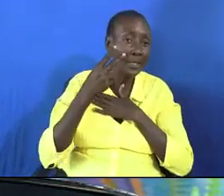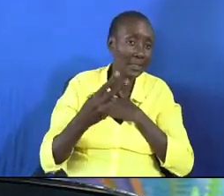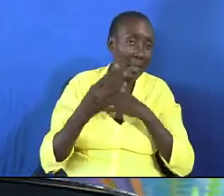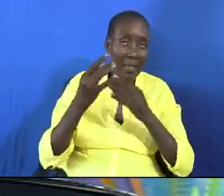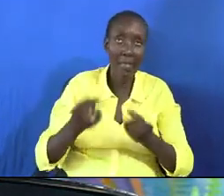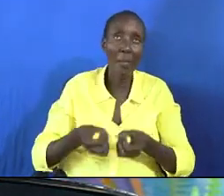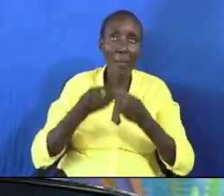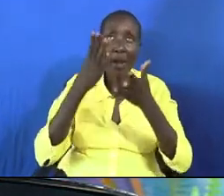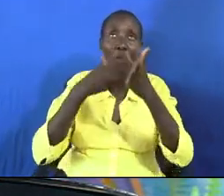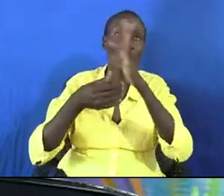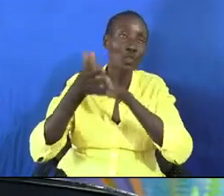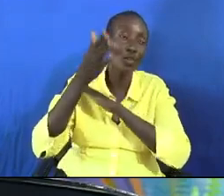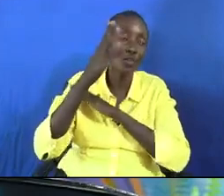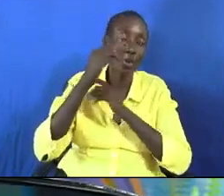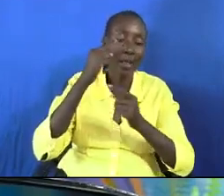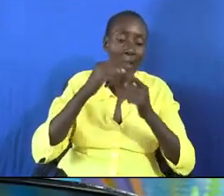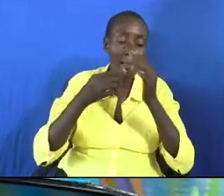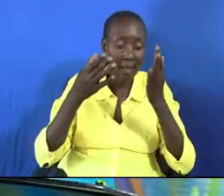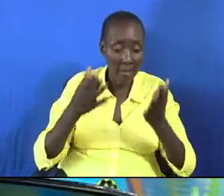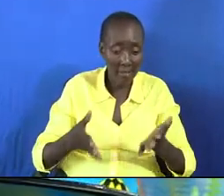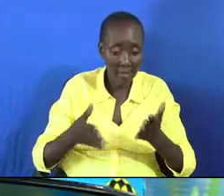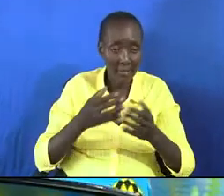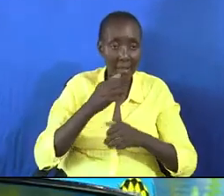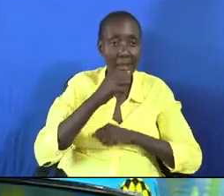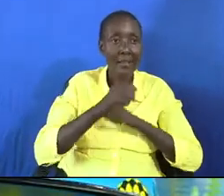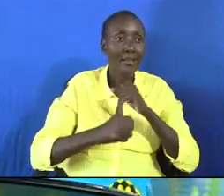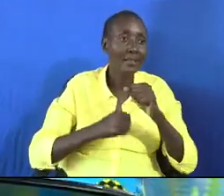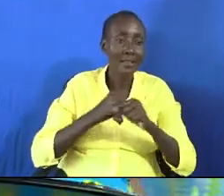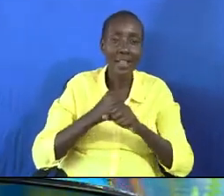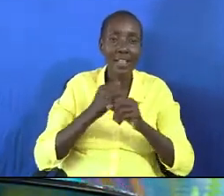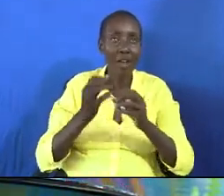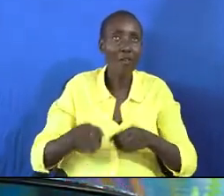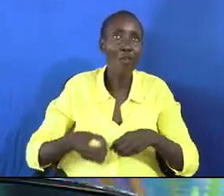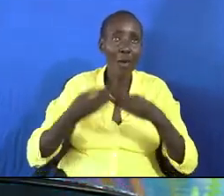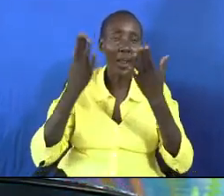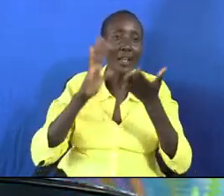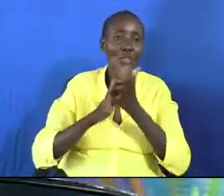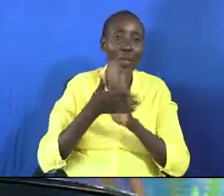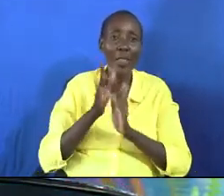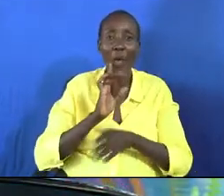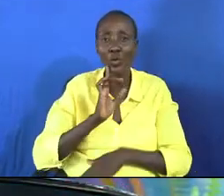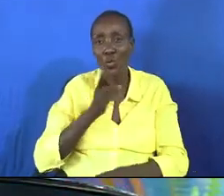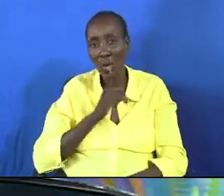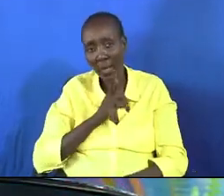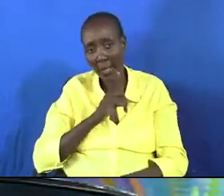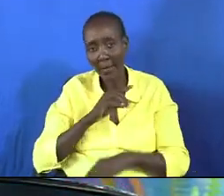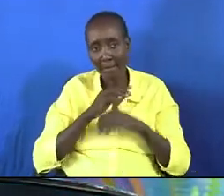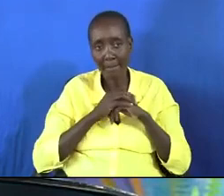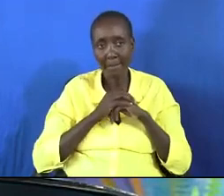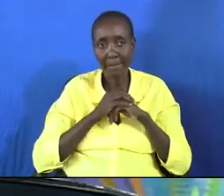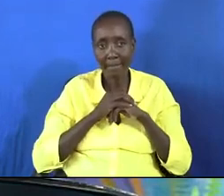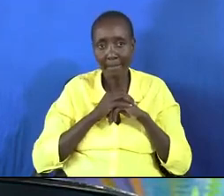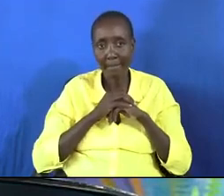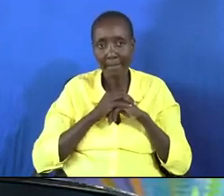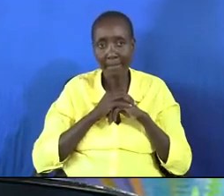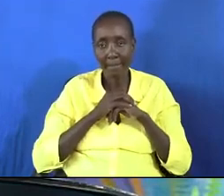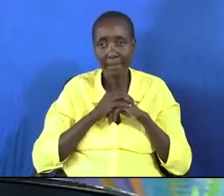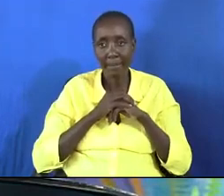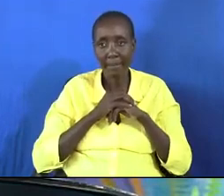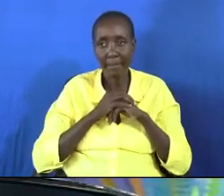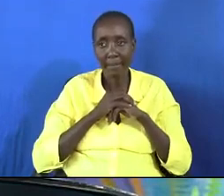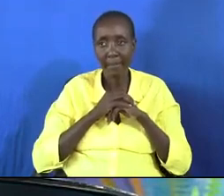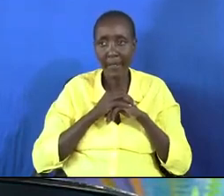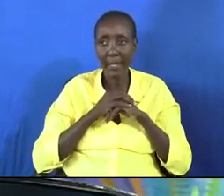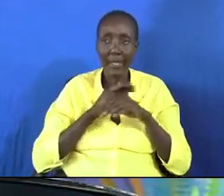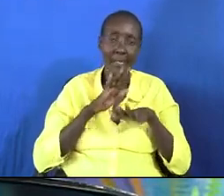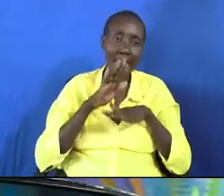God. And this year is the year of wonders without warning. Just